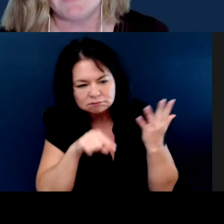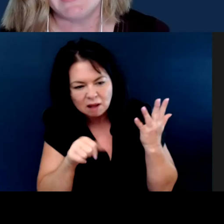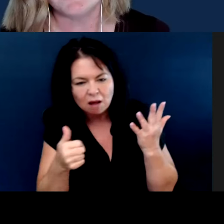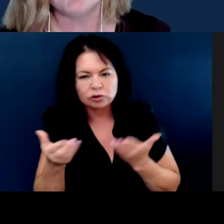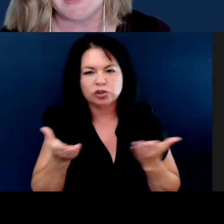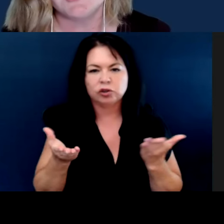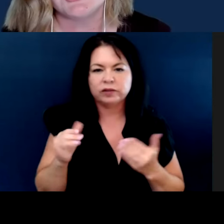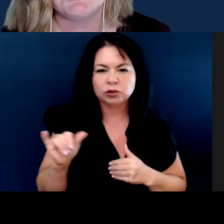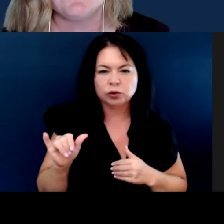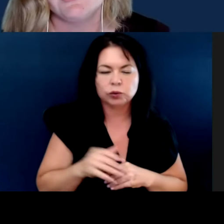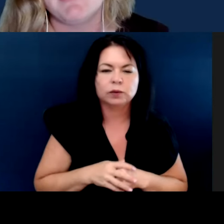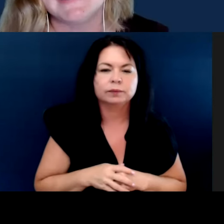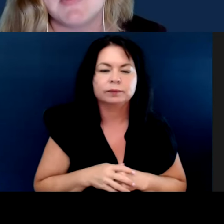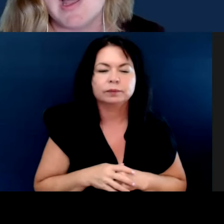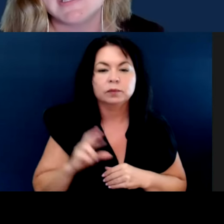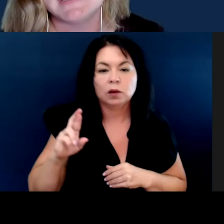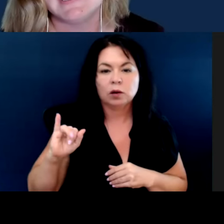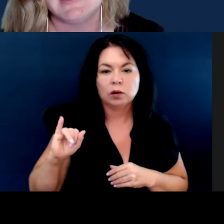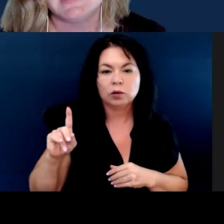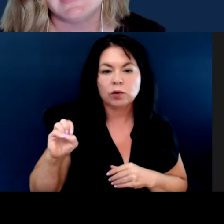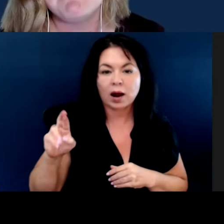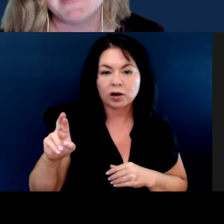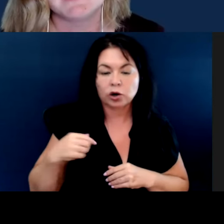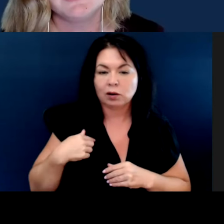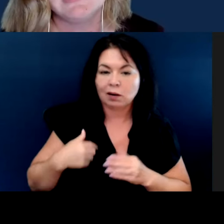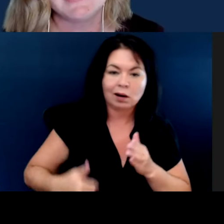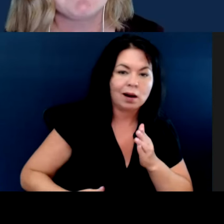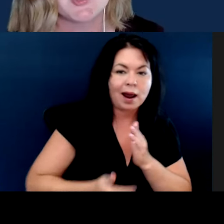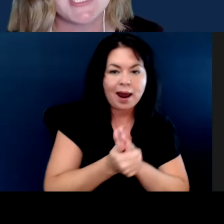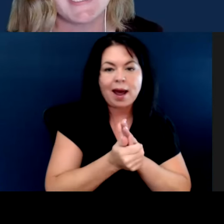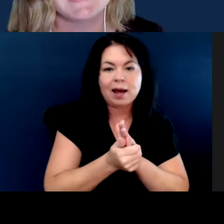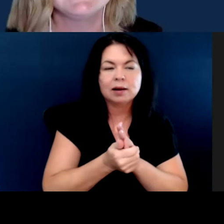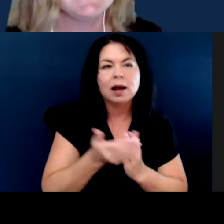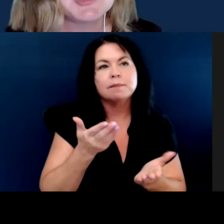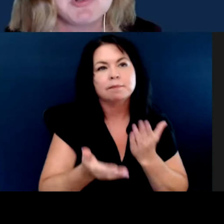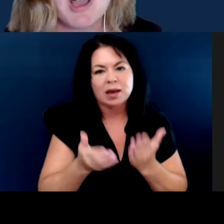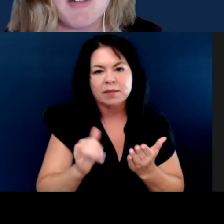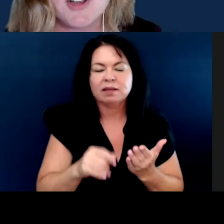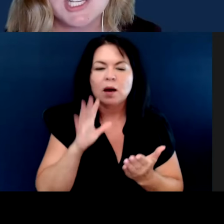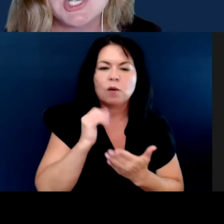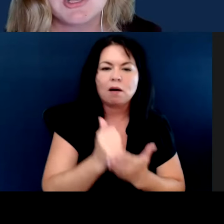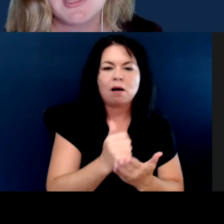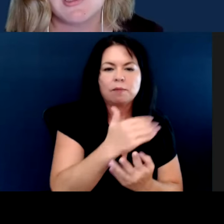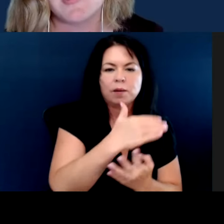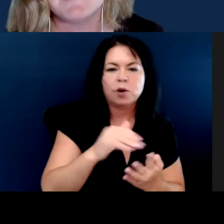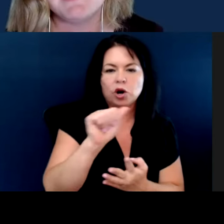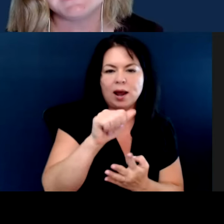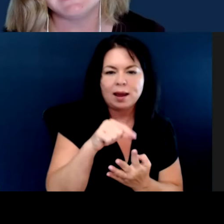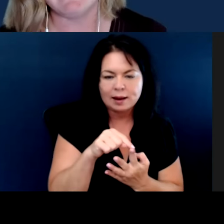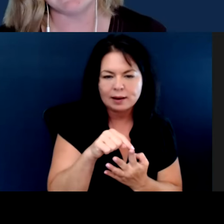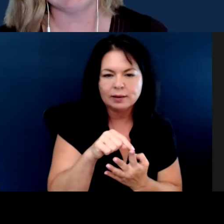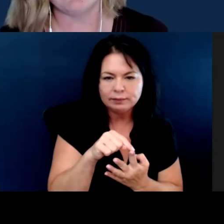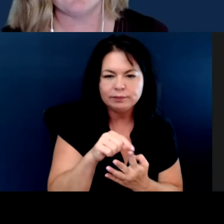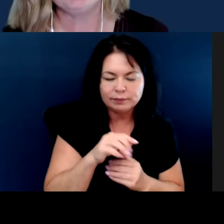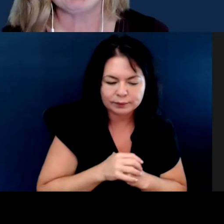If you add a rider to your basic policy, it may include like your Part A deductible coverage and things